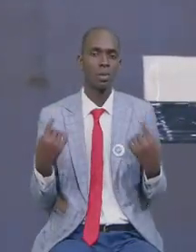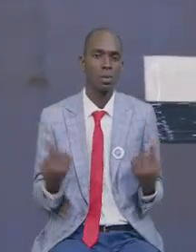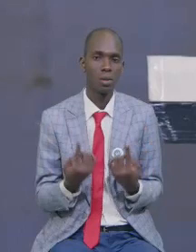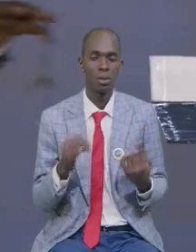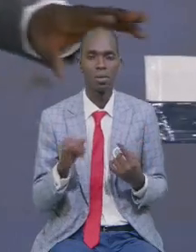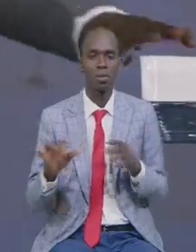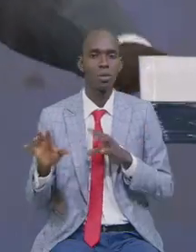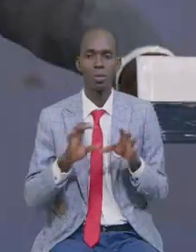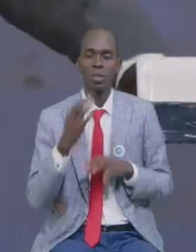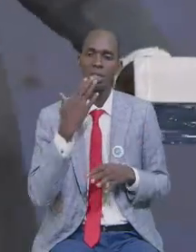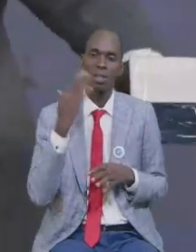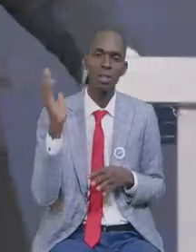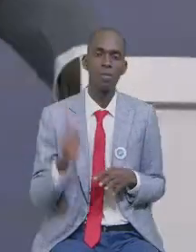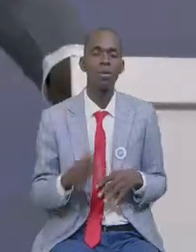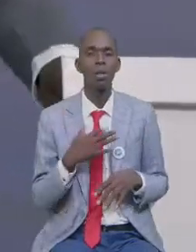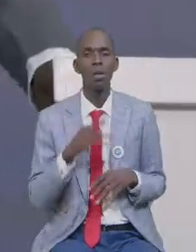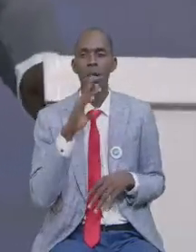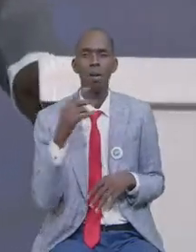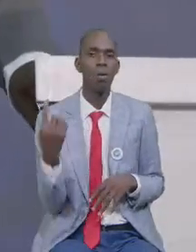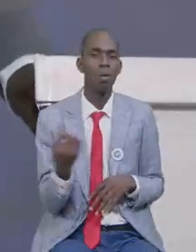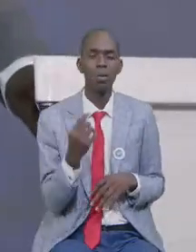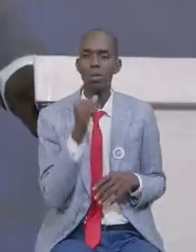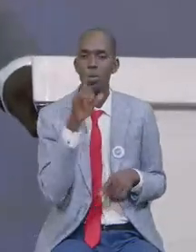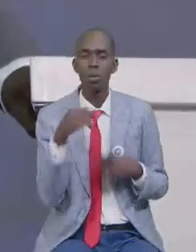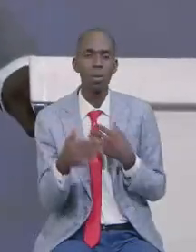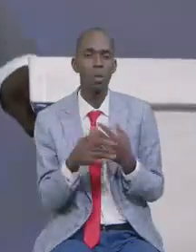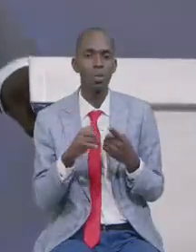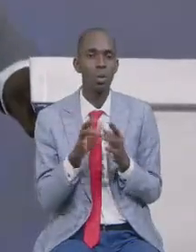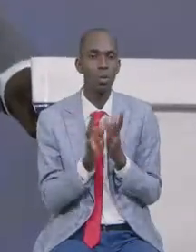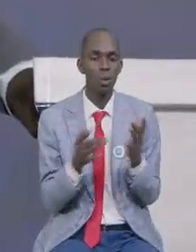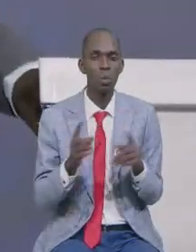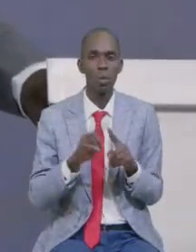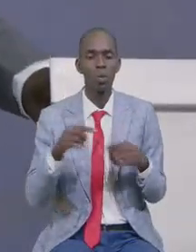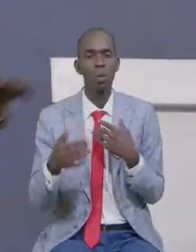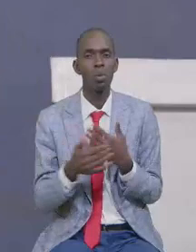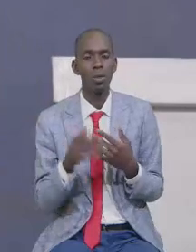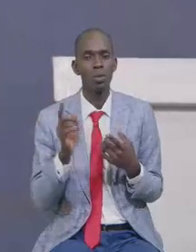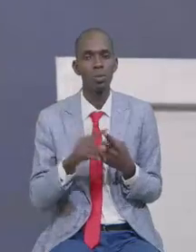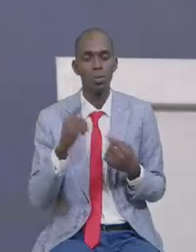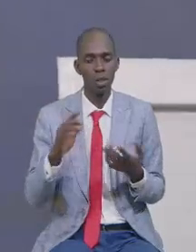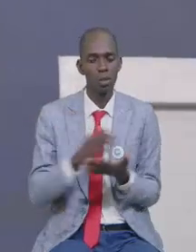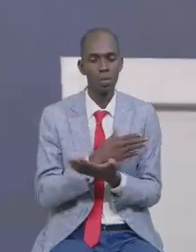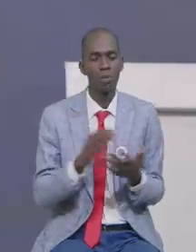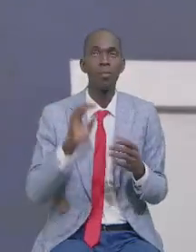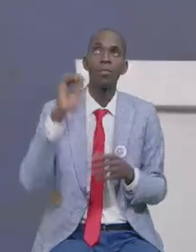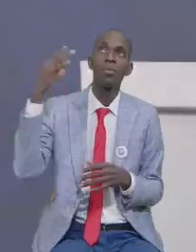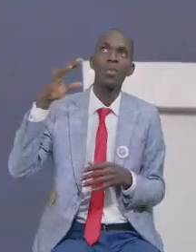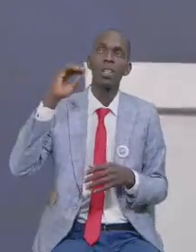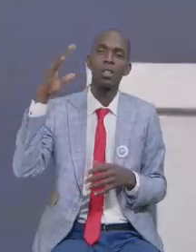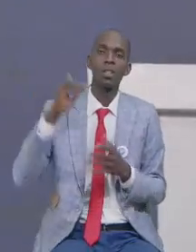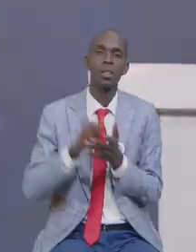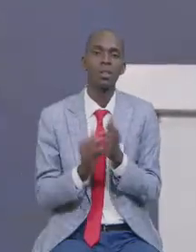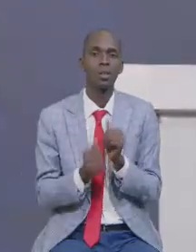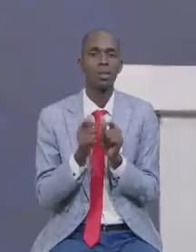evil. And they're not going back to the Bible, they're going back to the song, grace that is greater than all our sins. When are you